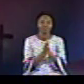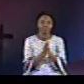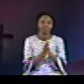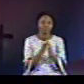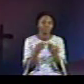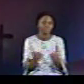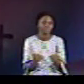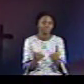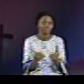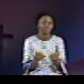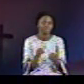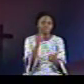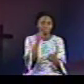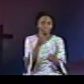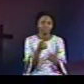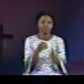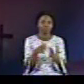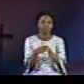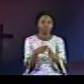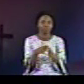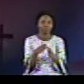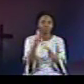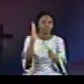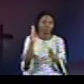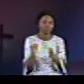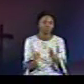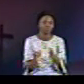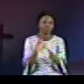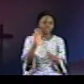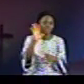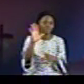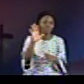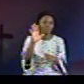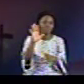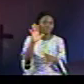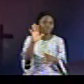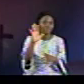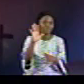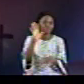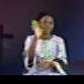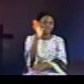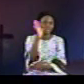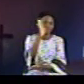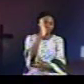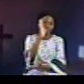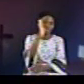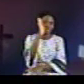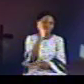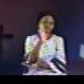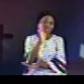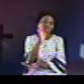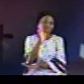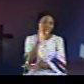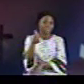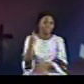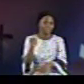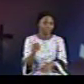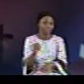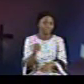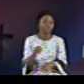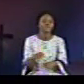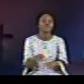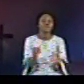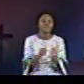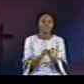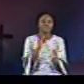Tomorrow, by 5 p.m., that's when we are starting tomorrow.